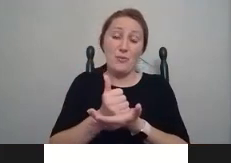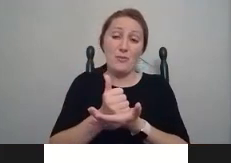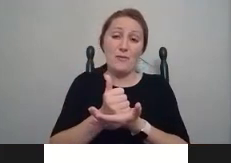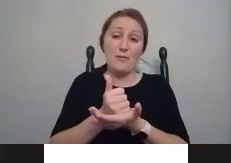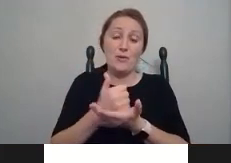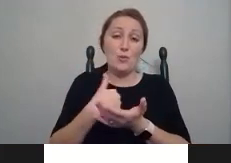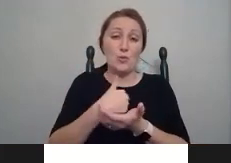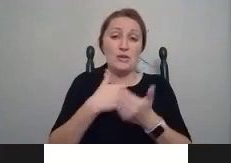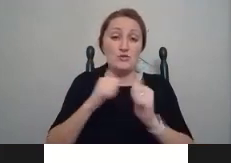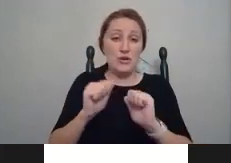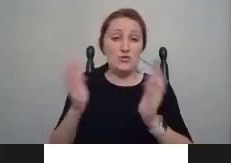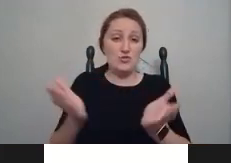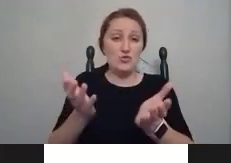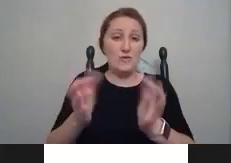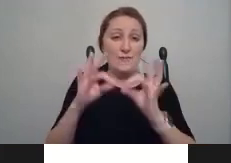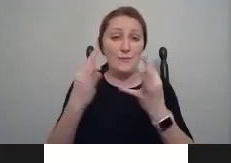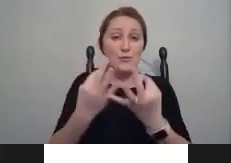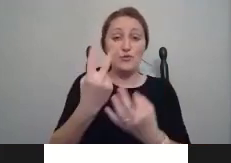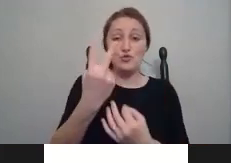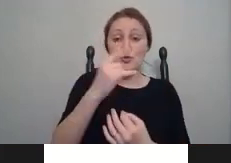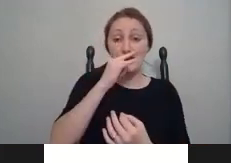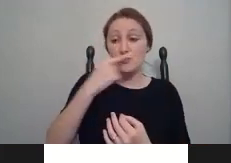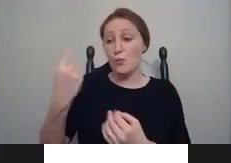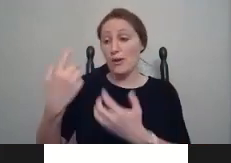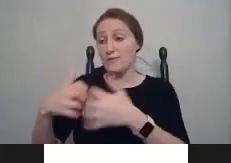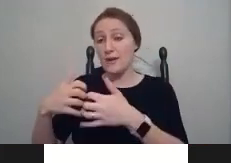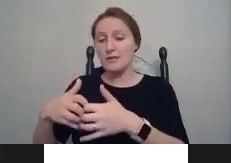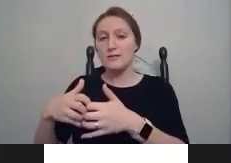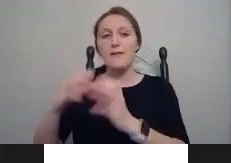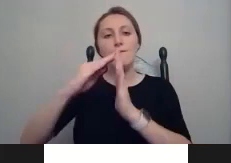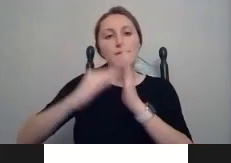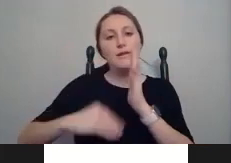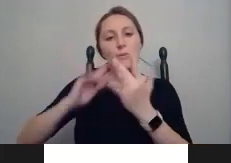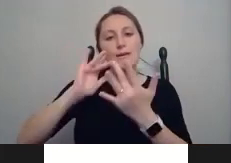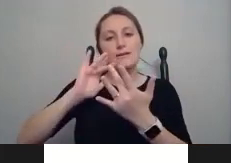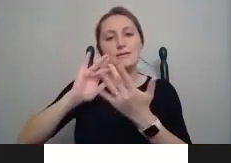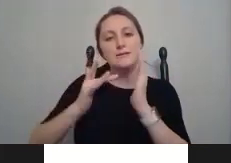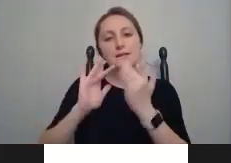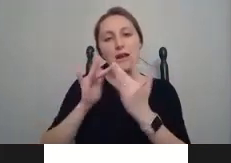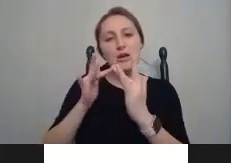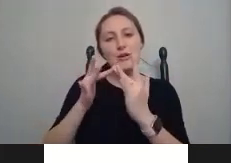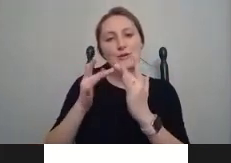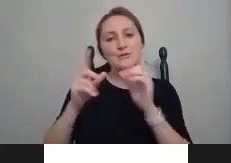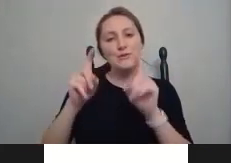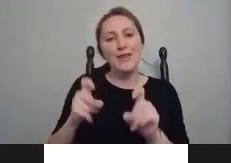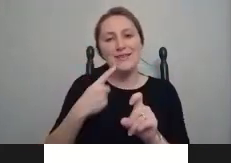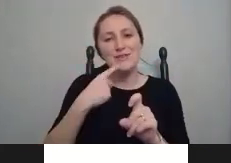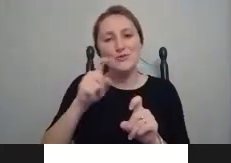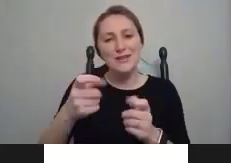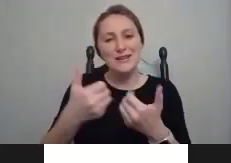to encourage families, let's say you have 2 kids and 1 device for the 2 kids, fill out the technology survey saying that you need a device.